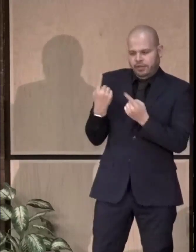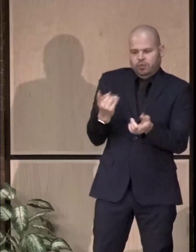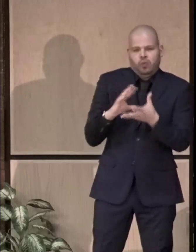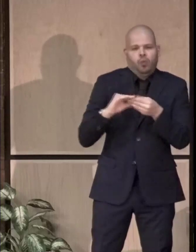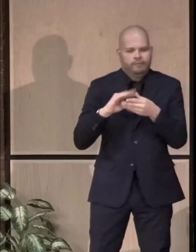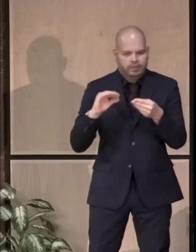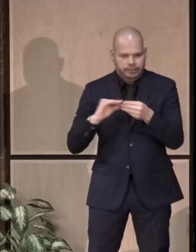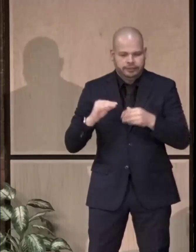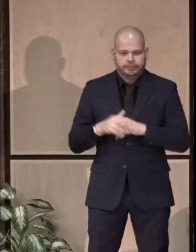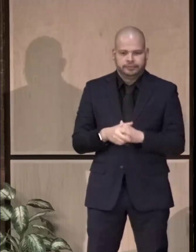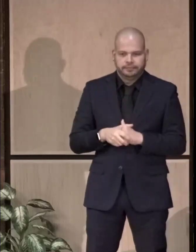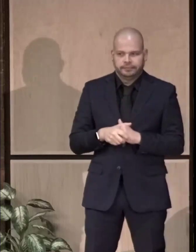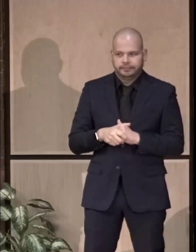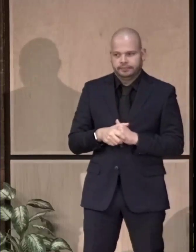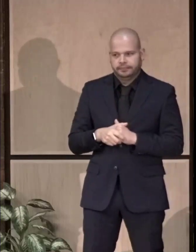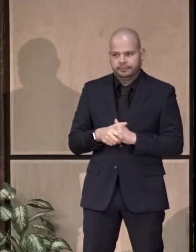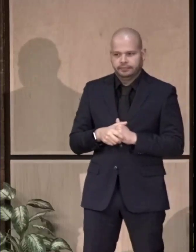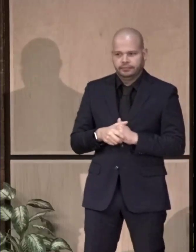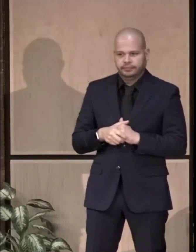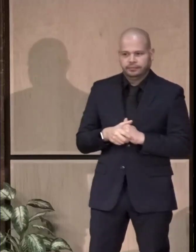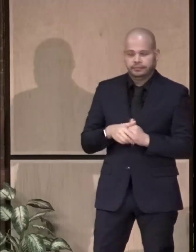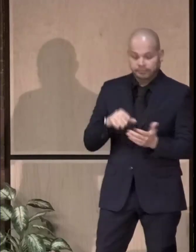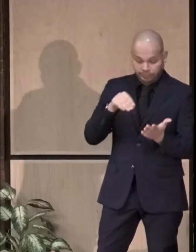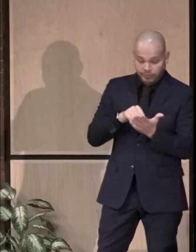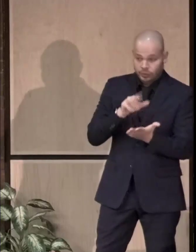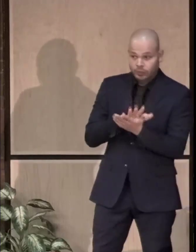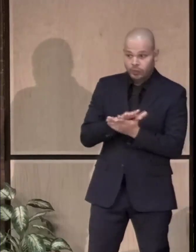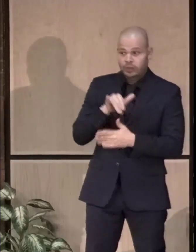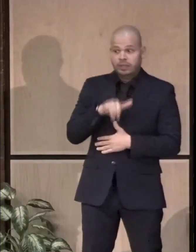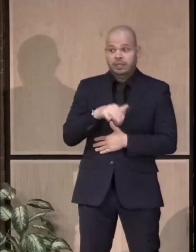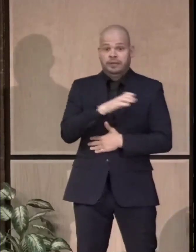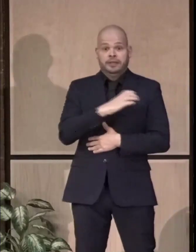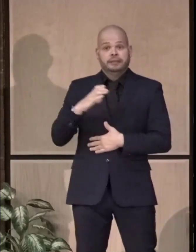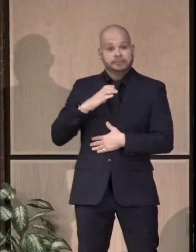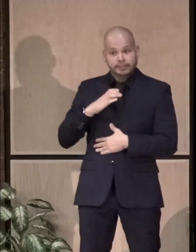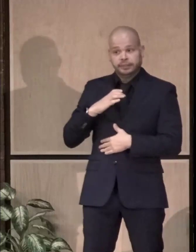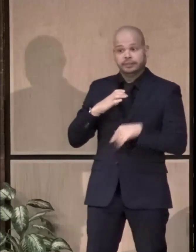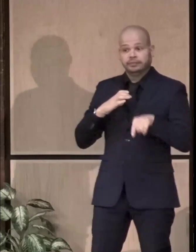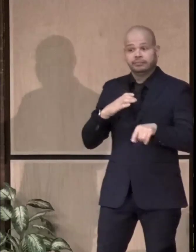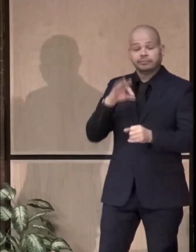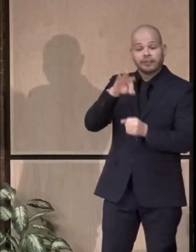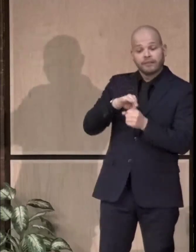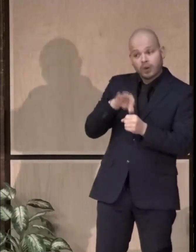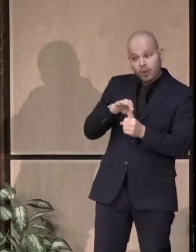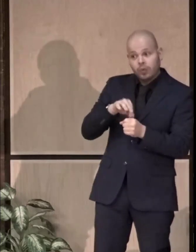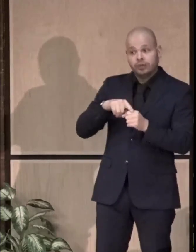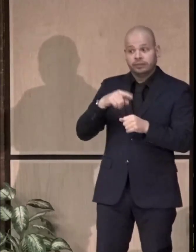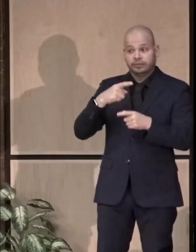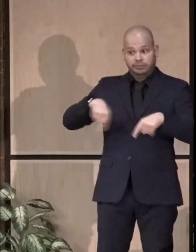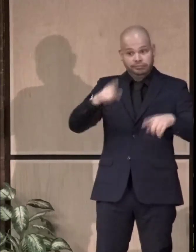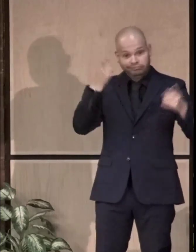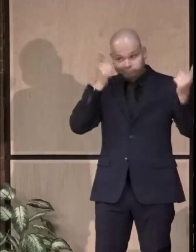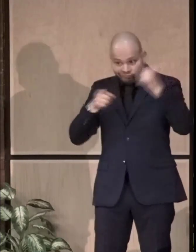For the record, should reflect that the commission voted unanimously to issue that subpoena,